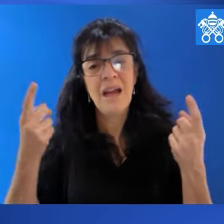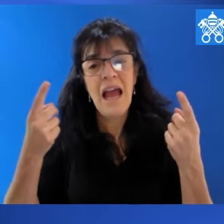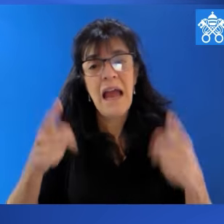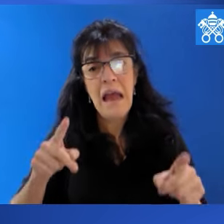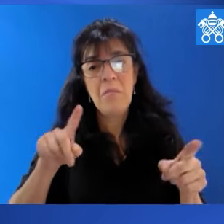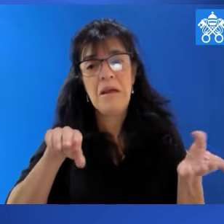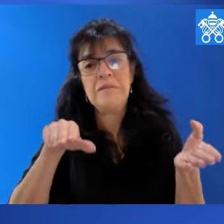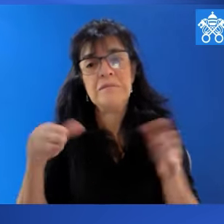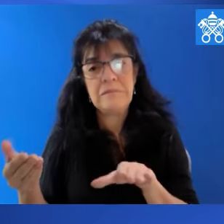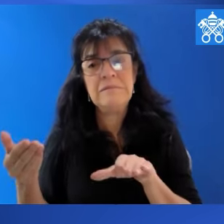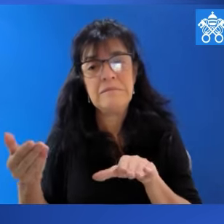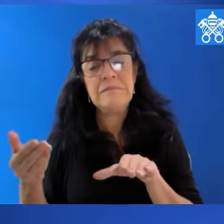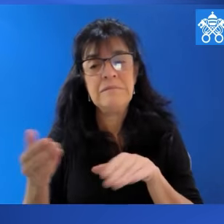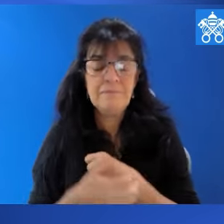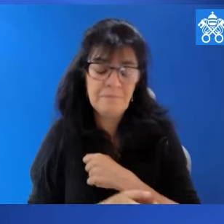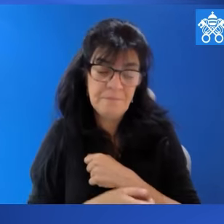are deadly.